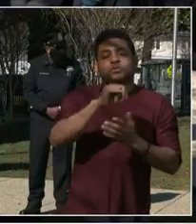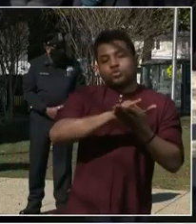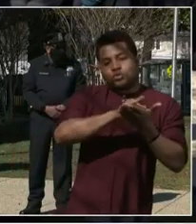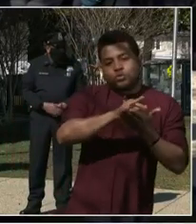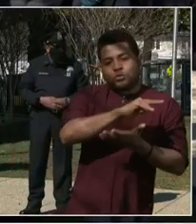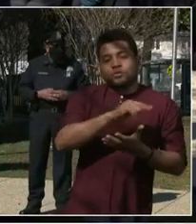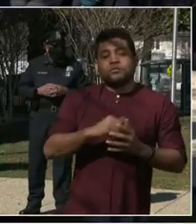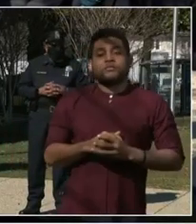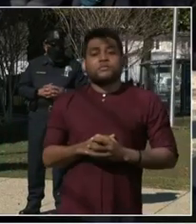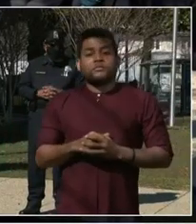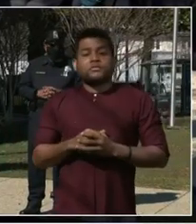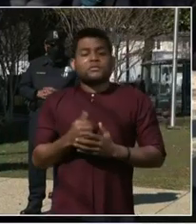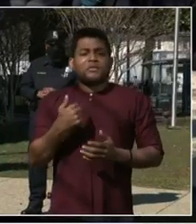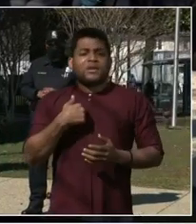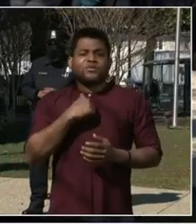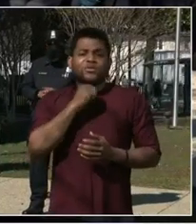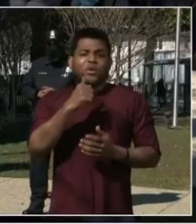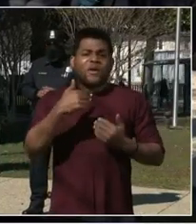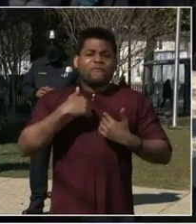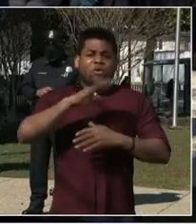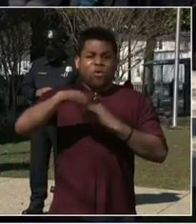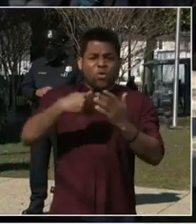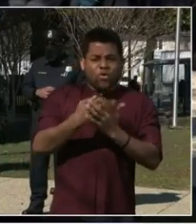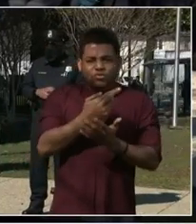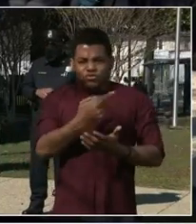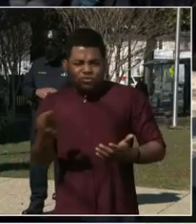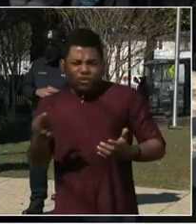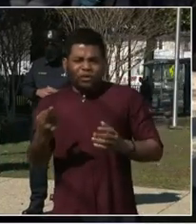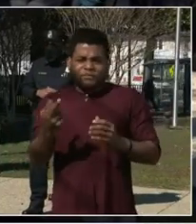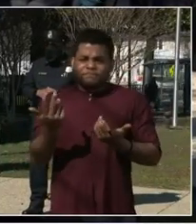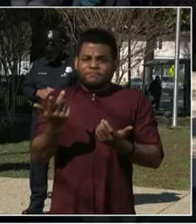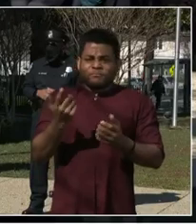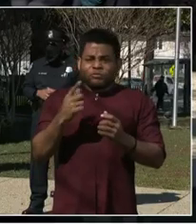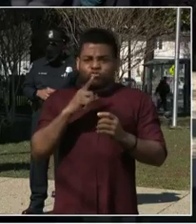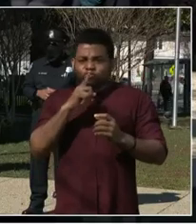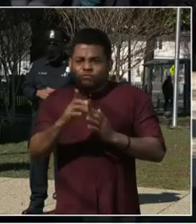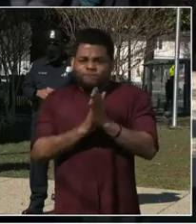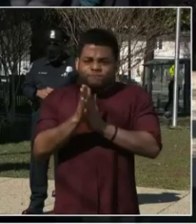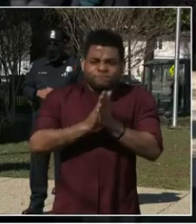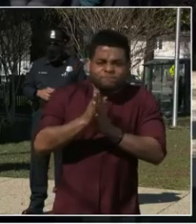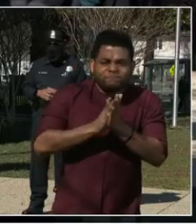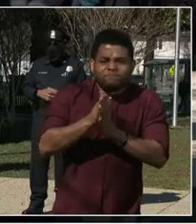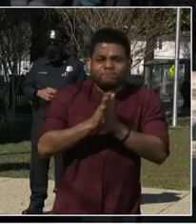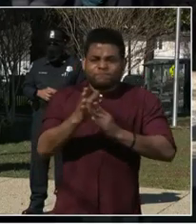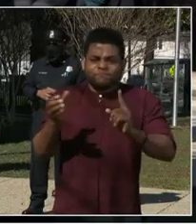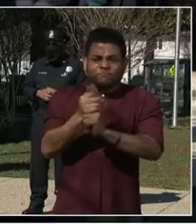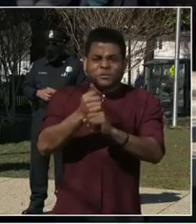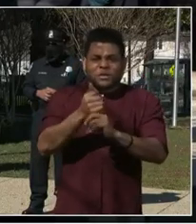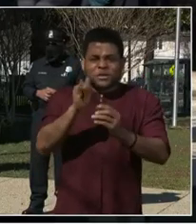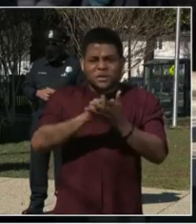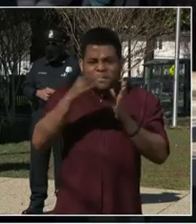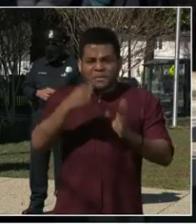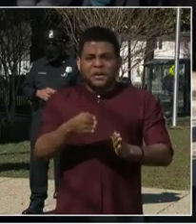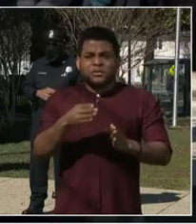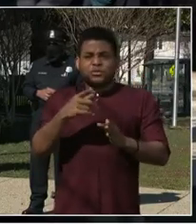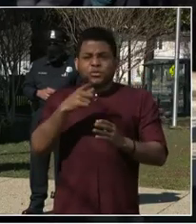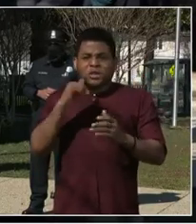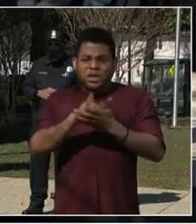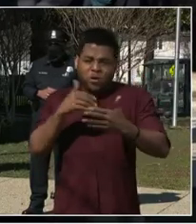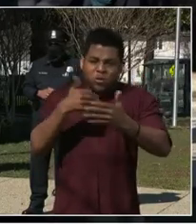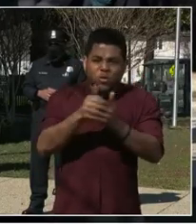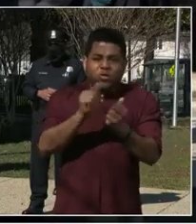this investigation. This case was our primary focus, and we worked closely with our law enforcement partners in D.C. and New York